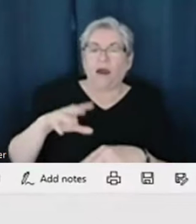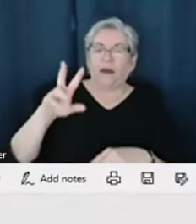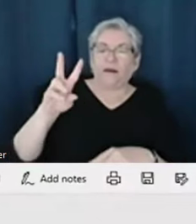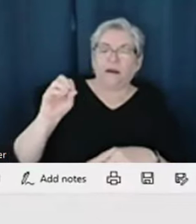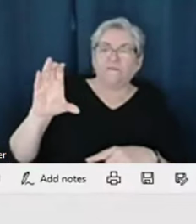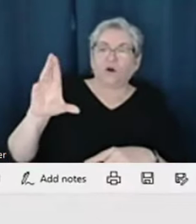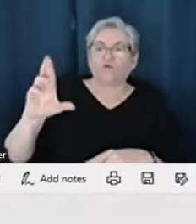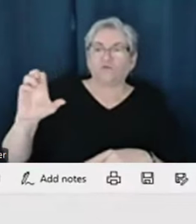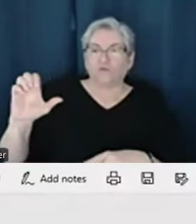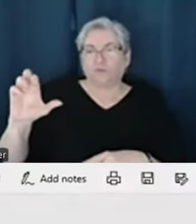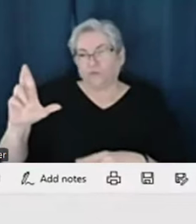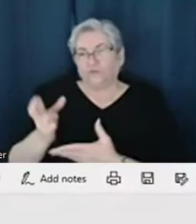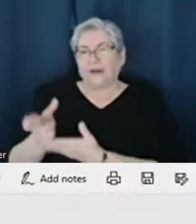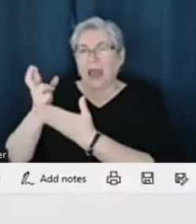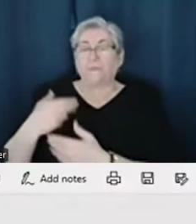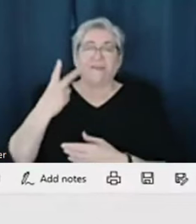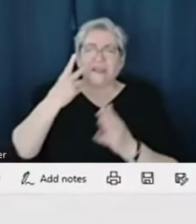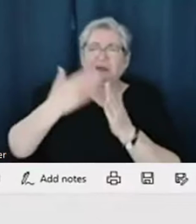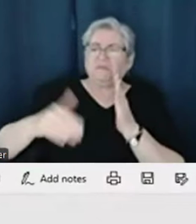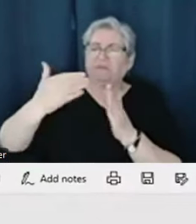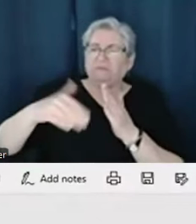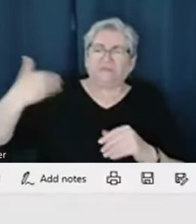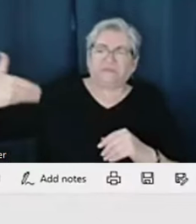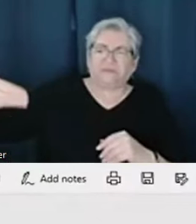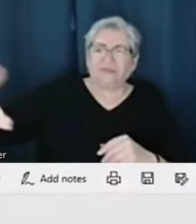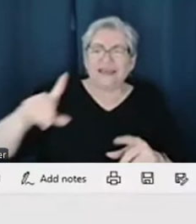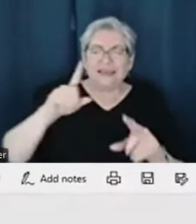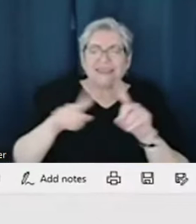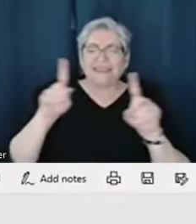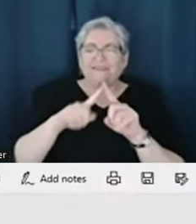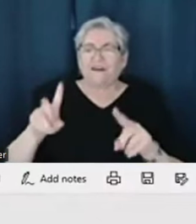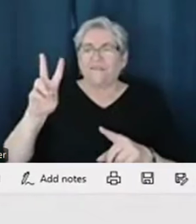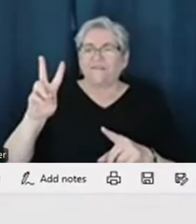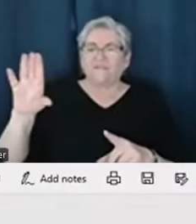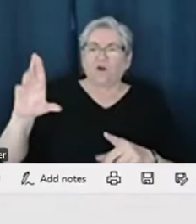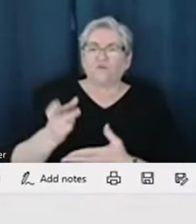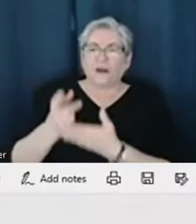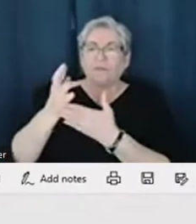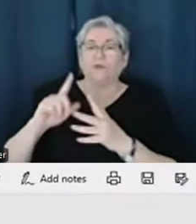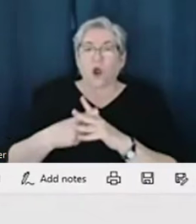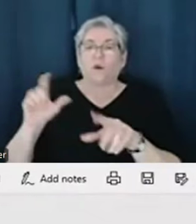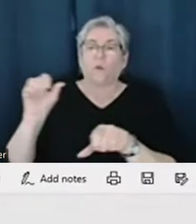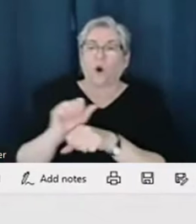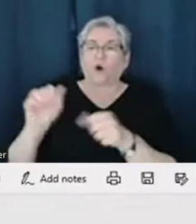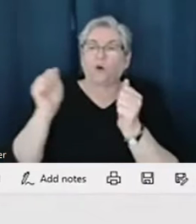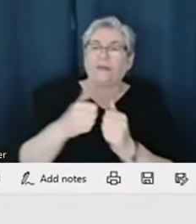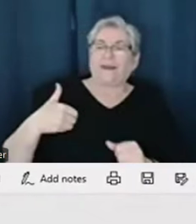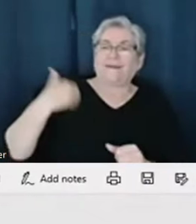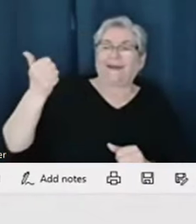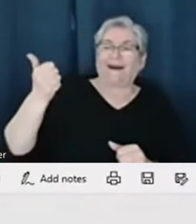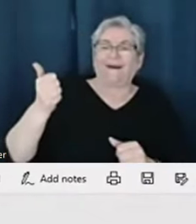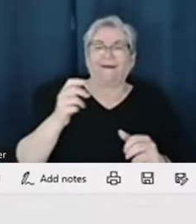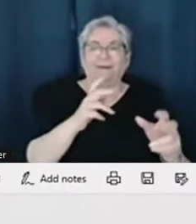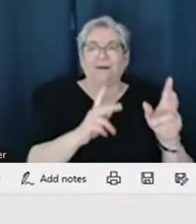repeatedly as different vocational rehabs are starting to work with younger audiences, they're working in high